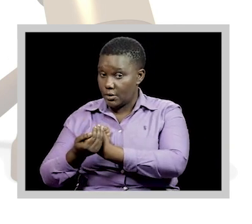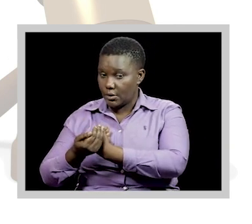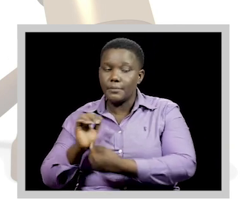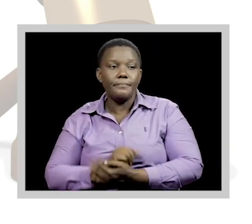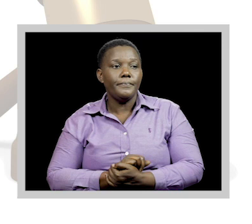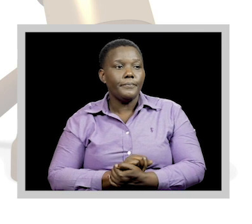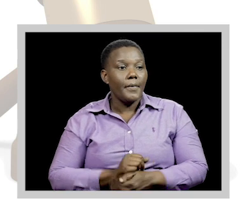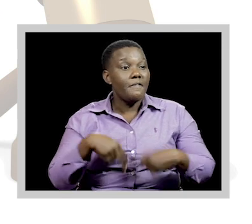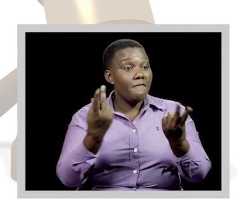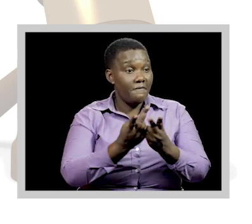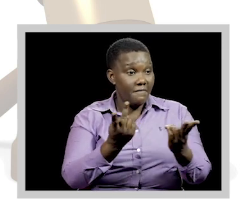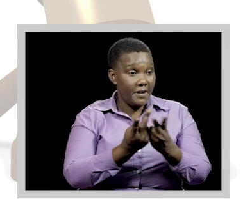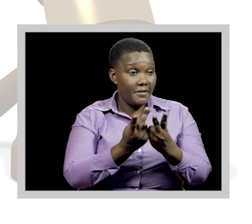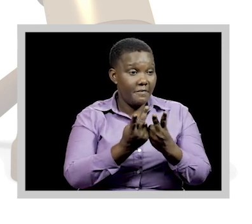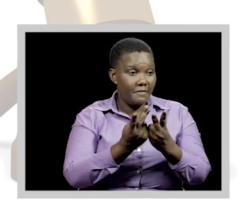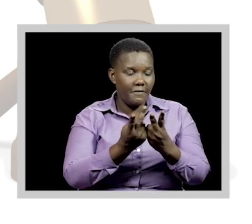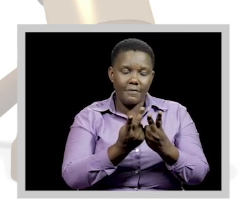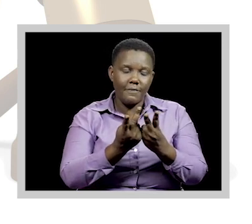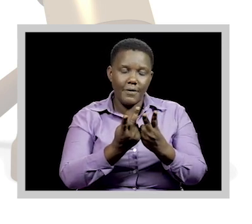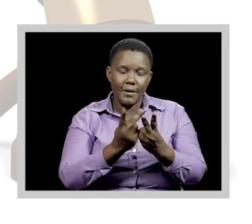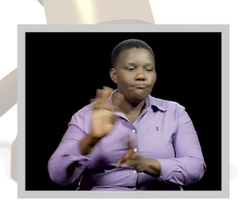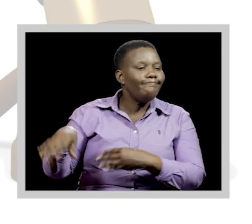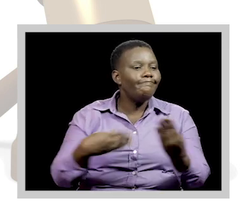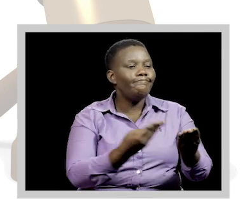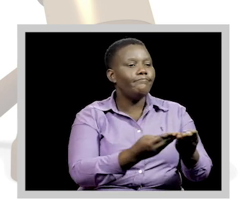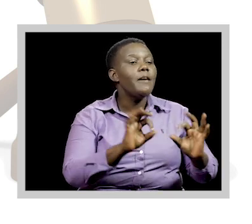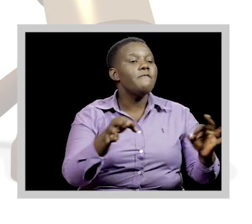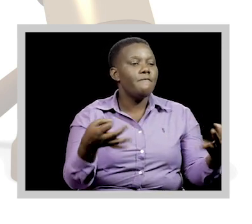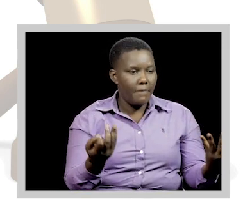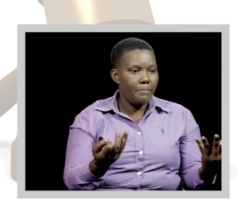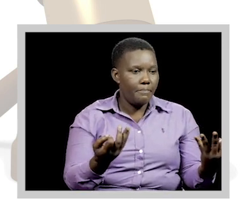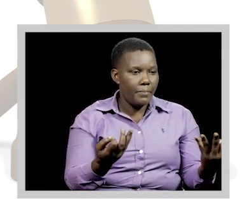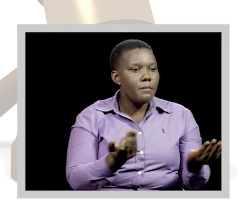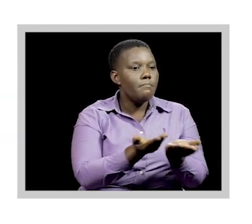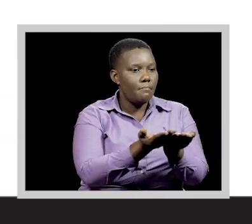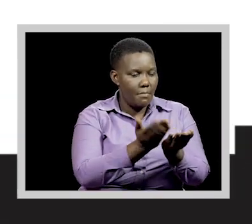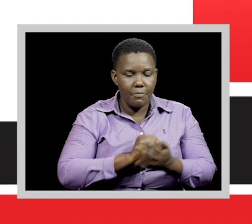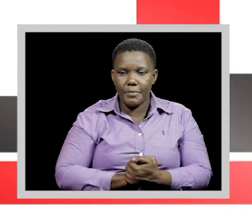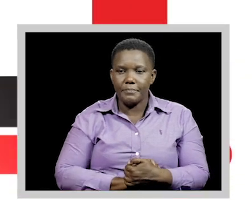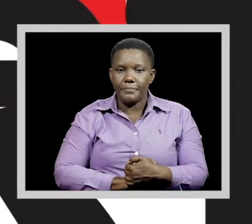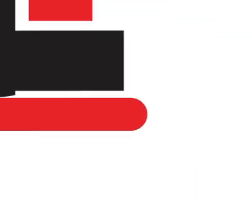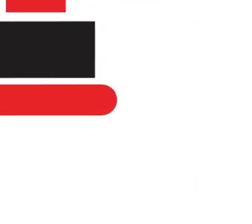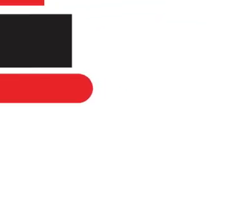cases, and mode of presenting an application.